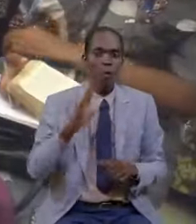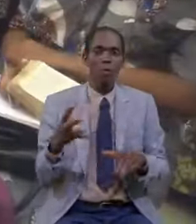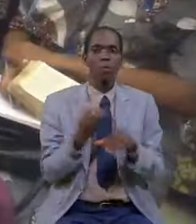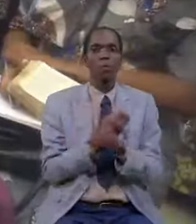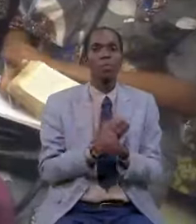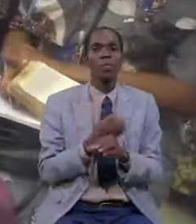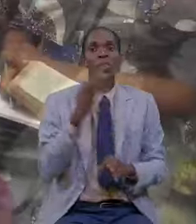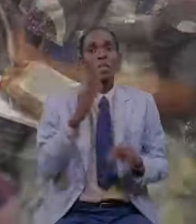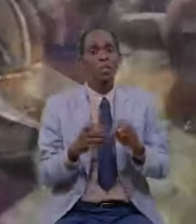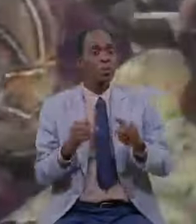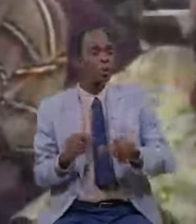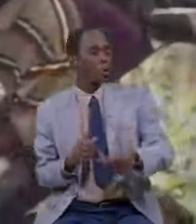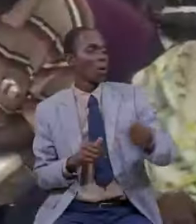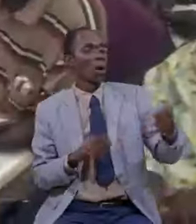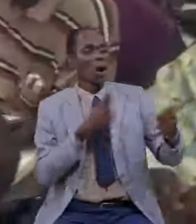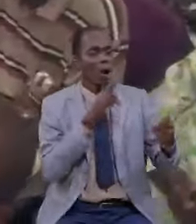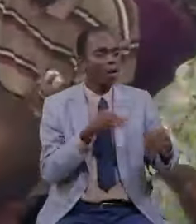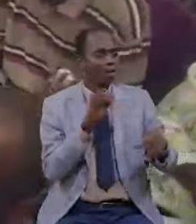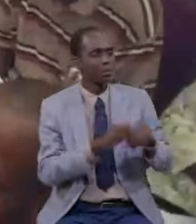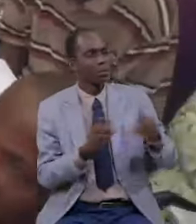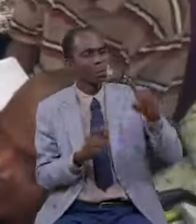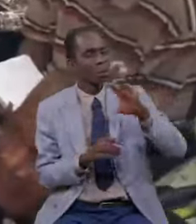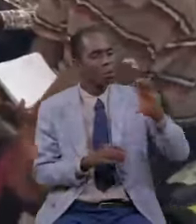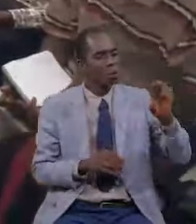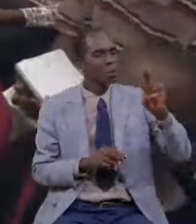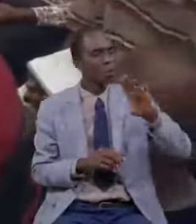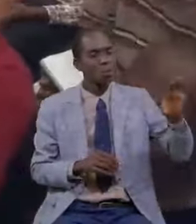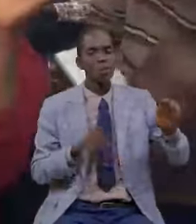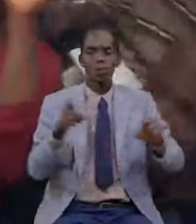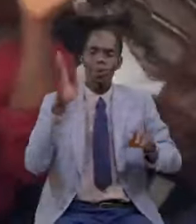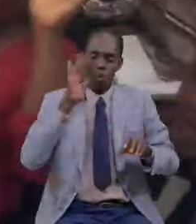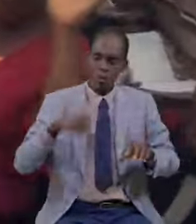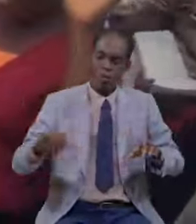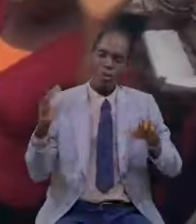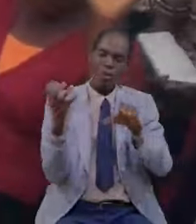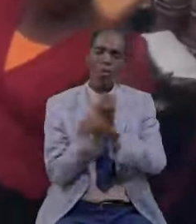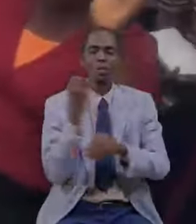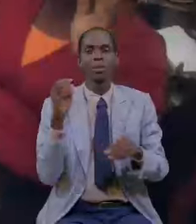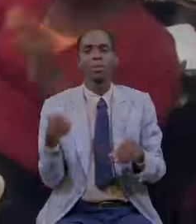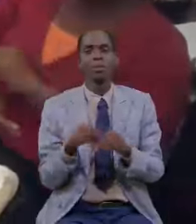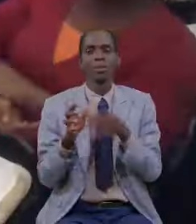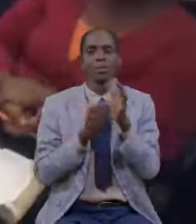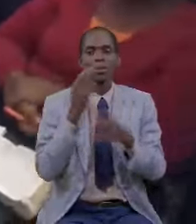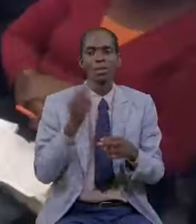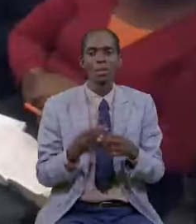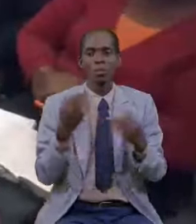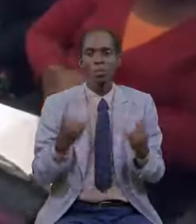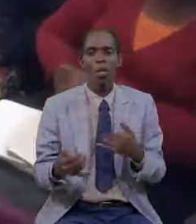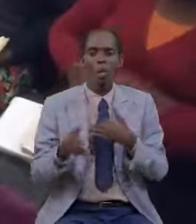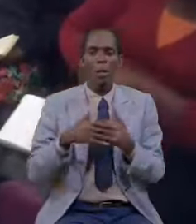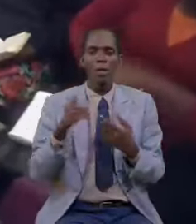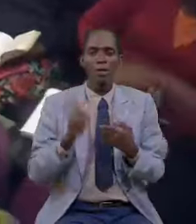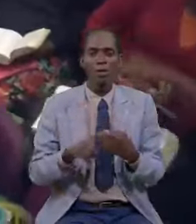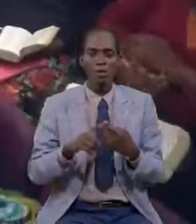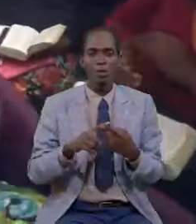others are up to their hundred you're still in the majority in Jesus name come back come back to chapter